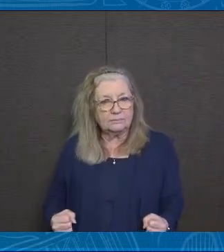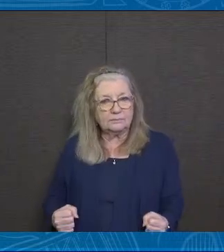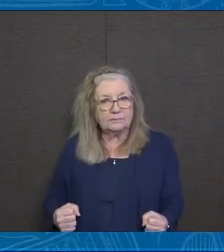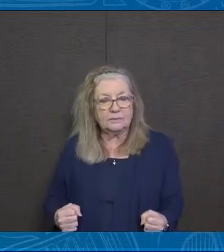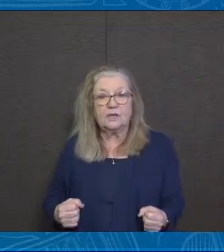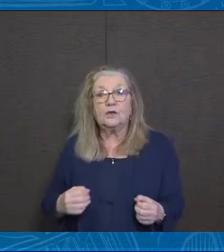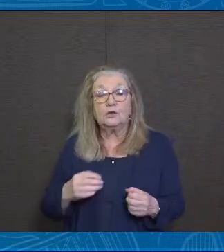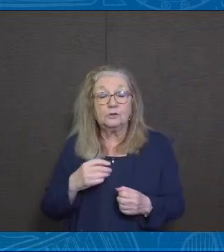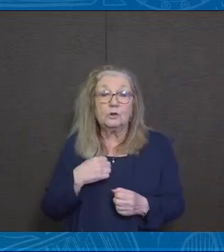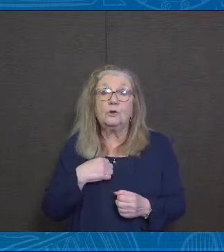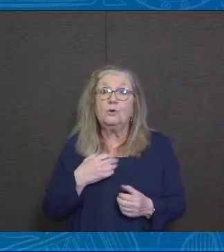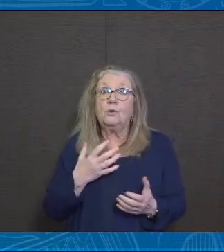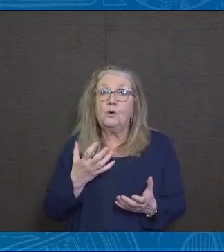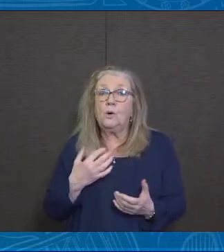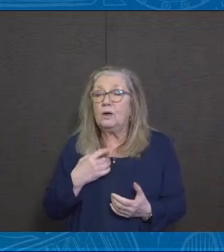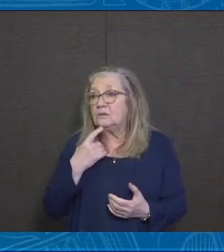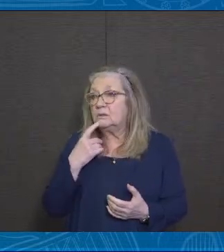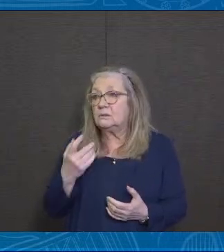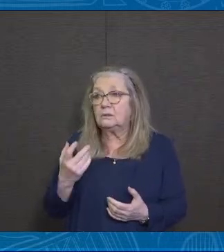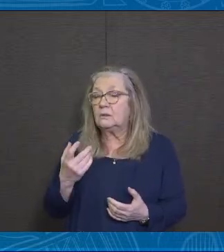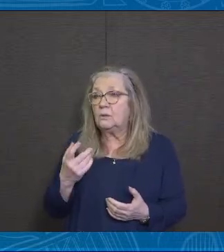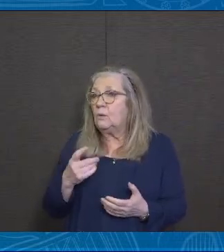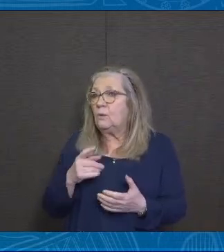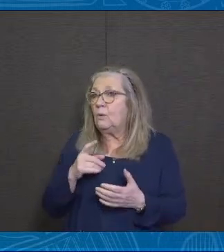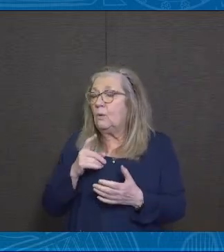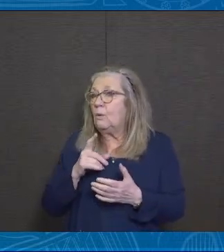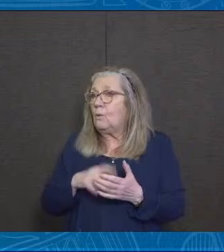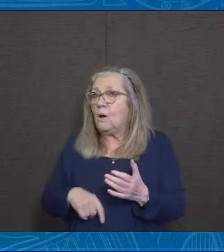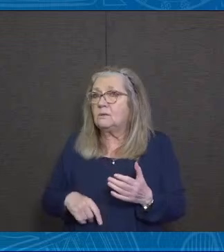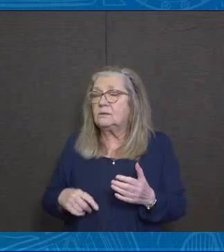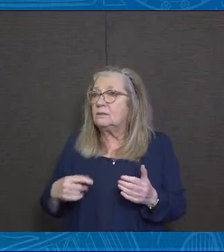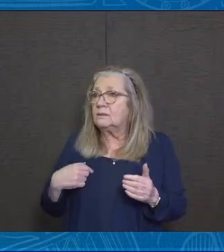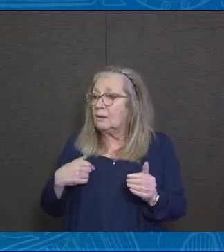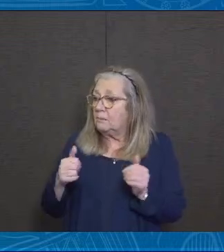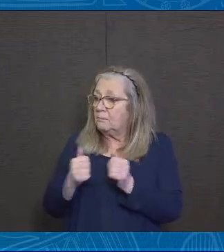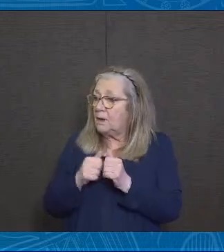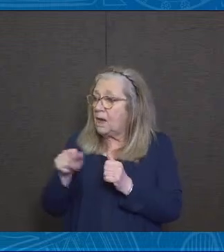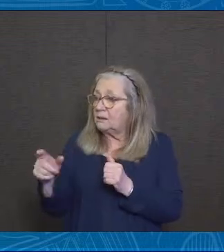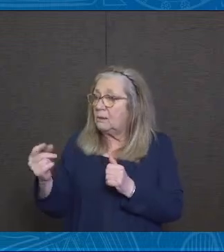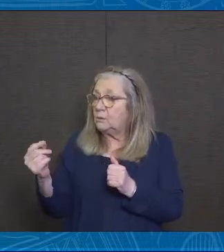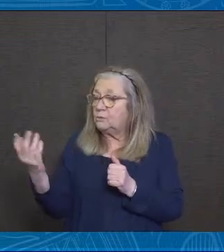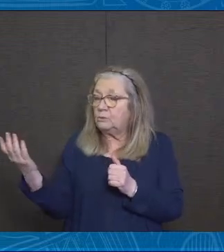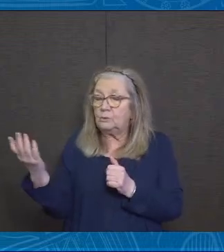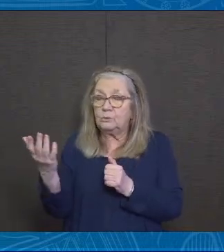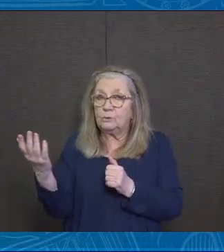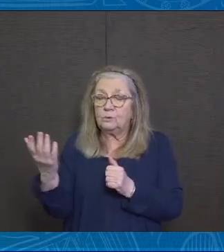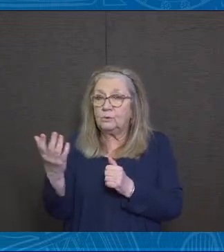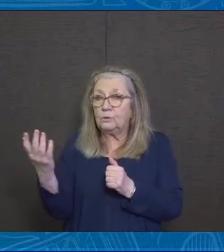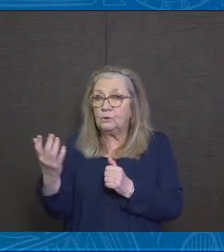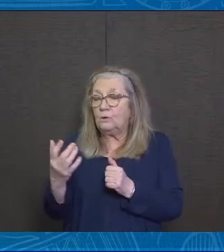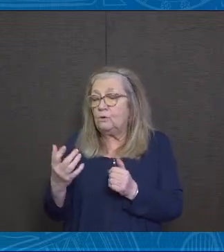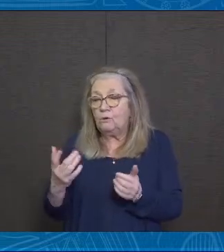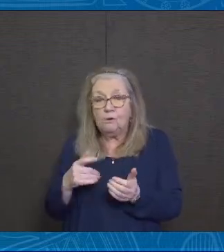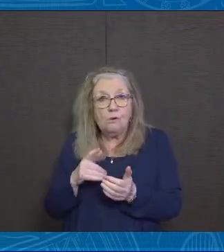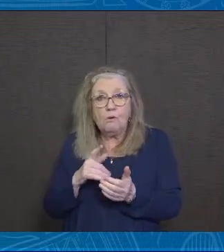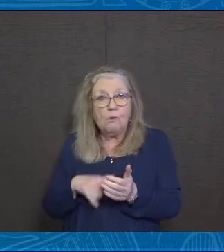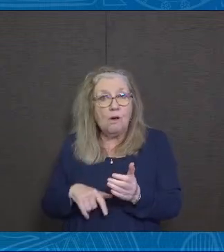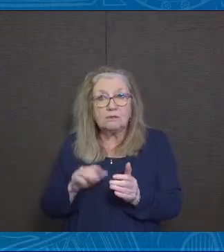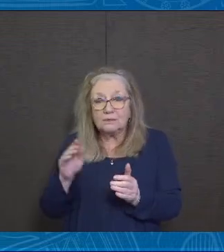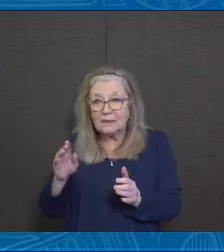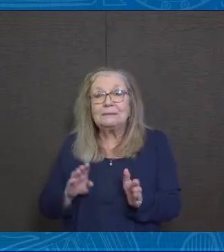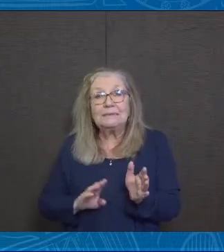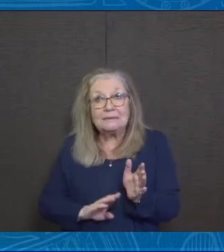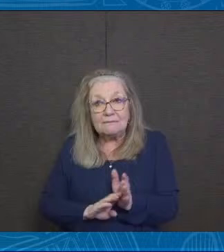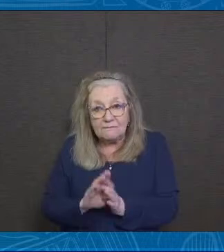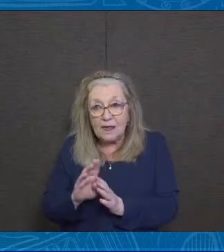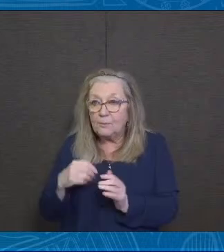to put across the room is, what should development partner do? Again, what should development partner